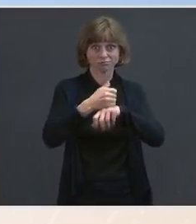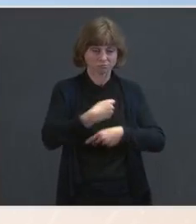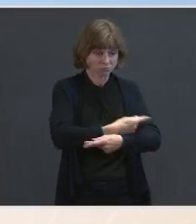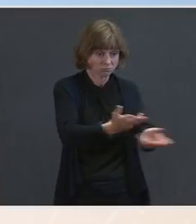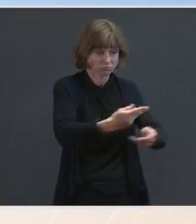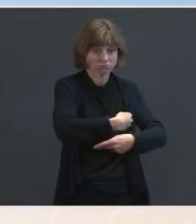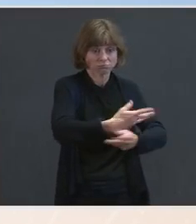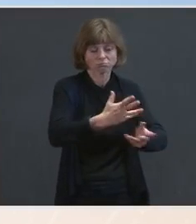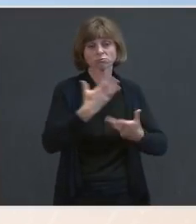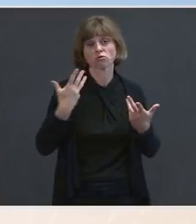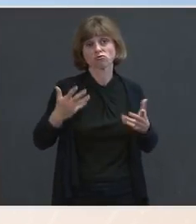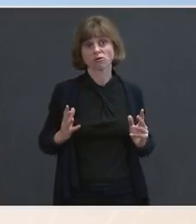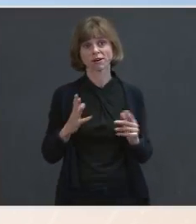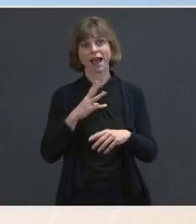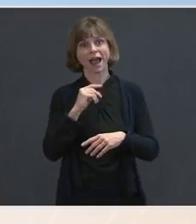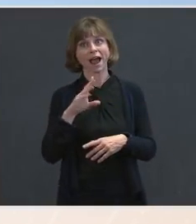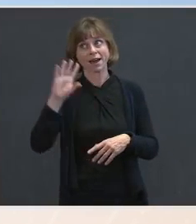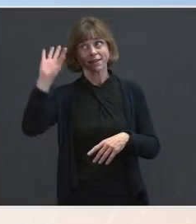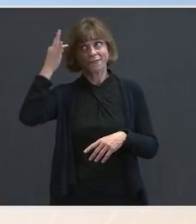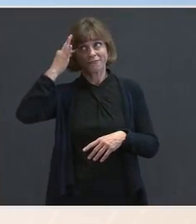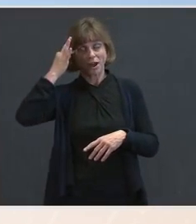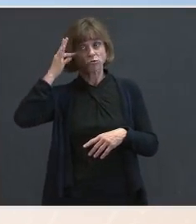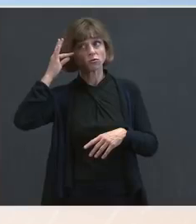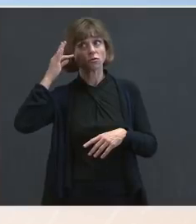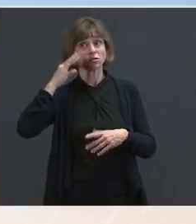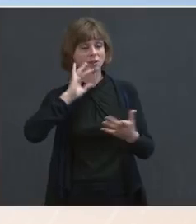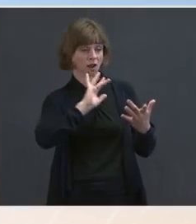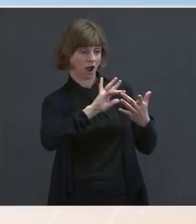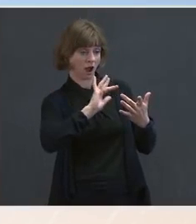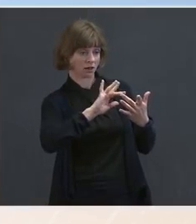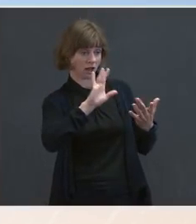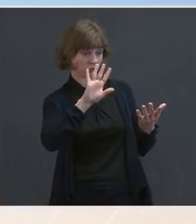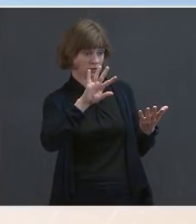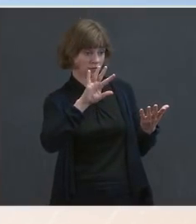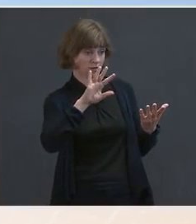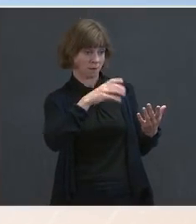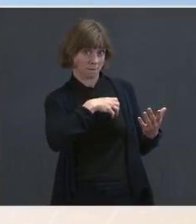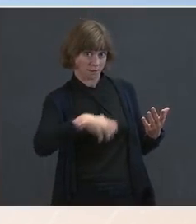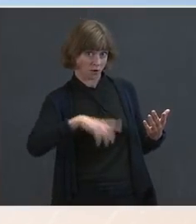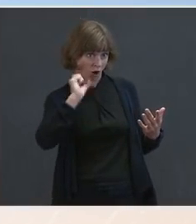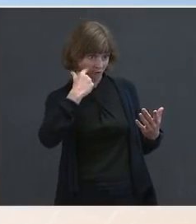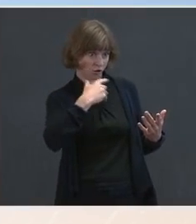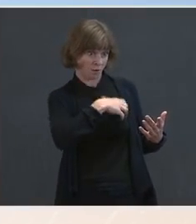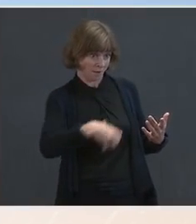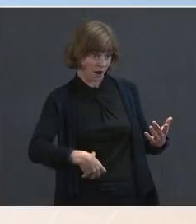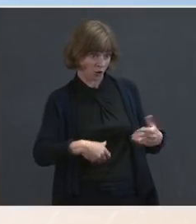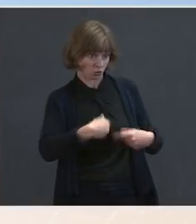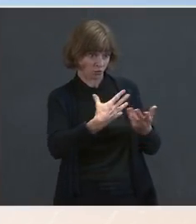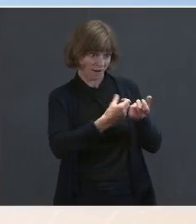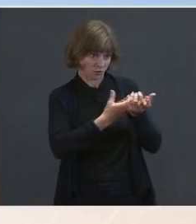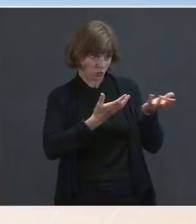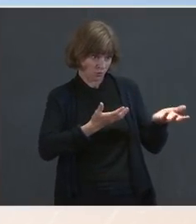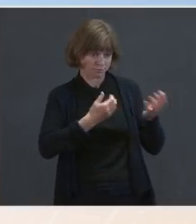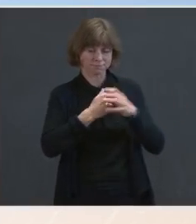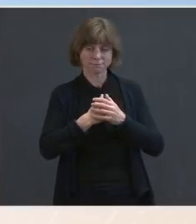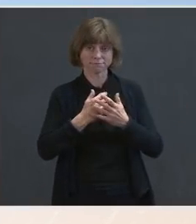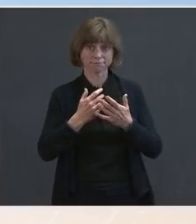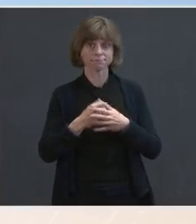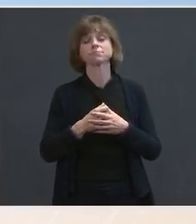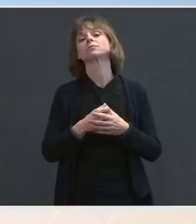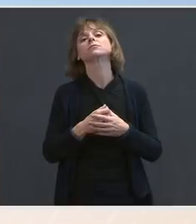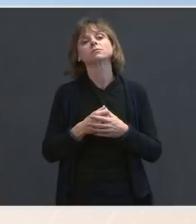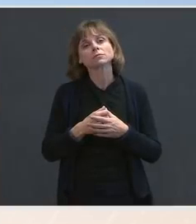EPA, remains in close touch with the governor and mayor to offer support. Alex, why don't you kick us off? Sure, thanks, Jen. Two questions. Let's